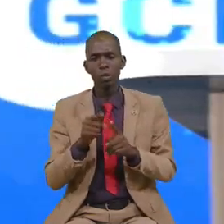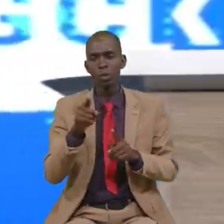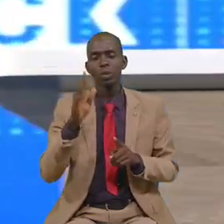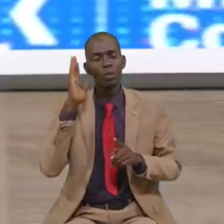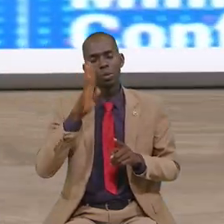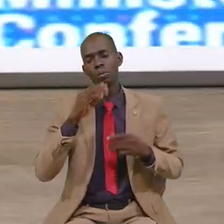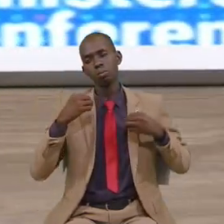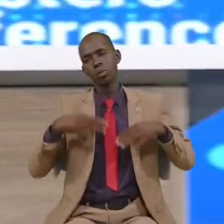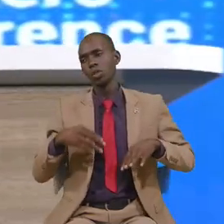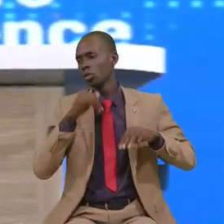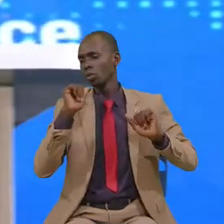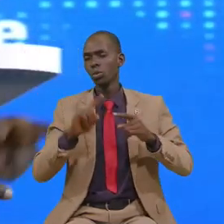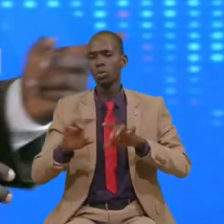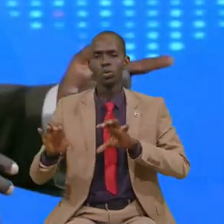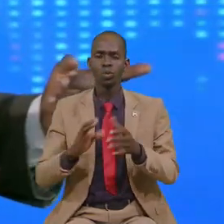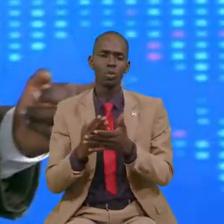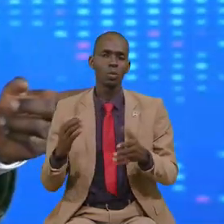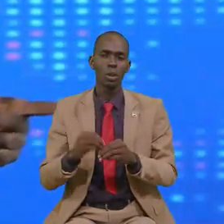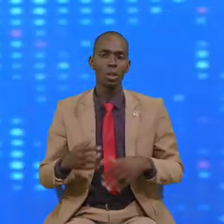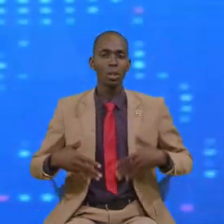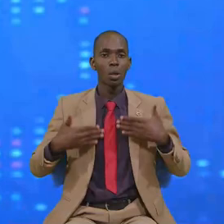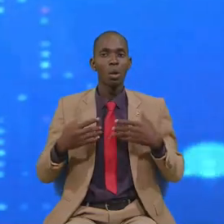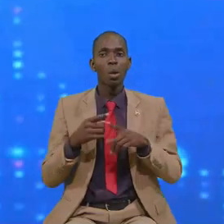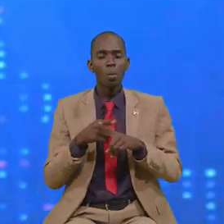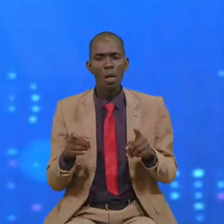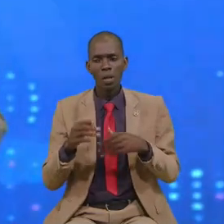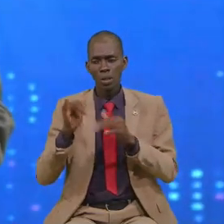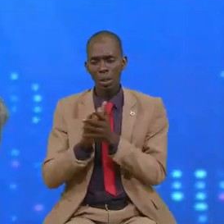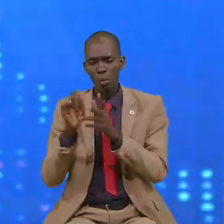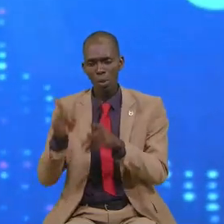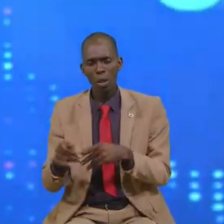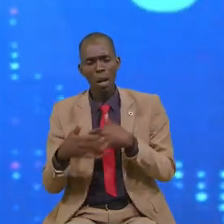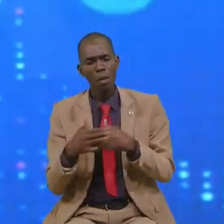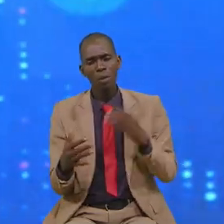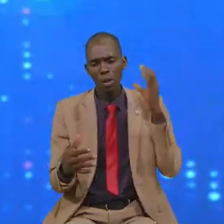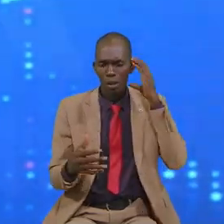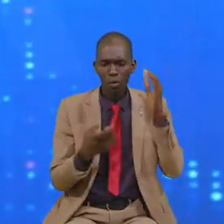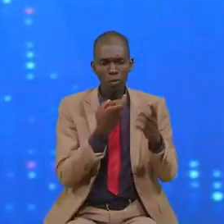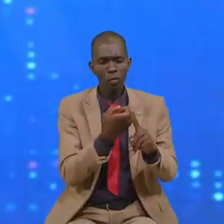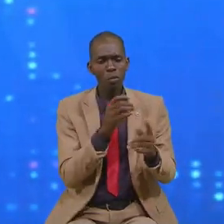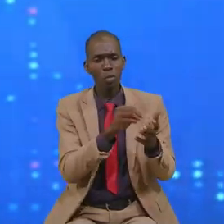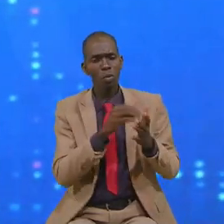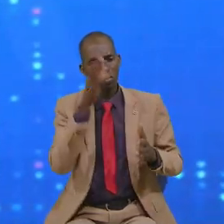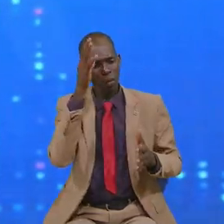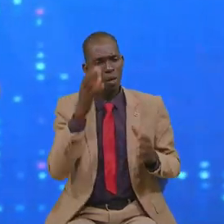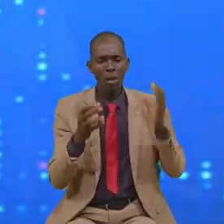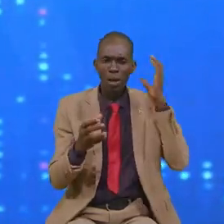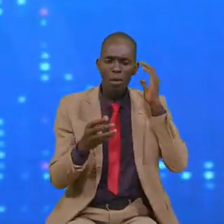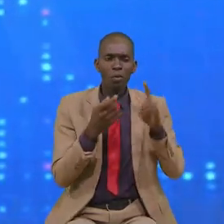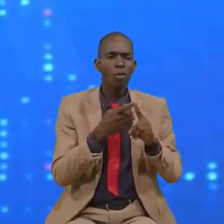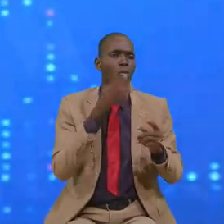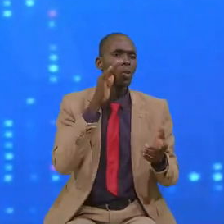But let us roll, after hearing from the father, after hearing from the wife of the senior brother,